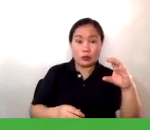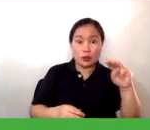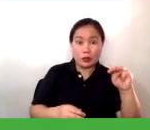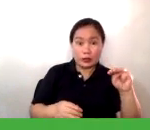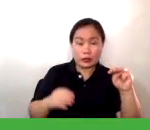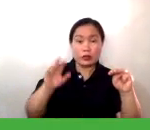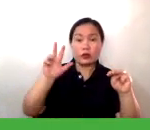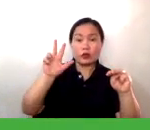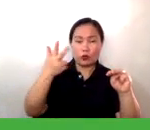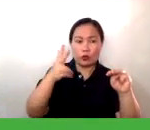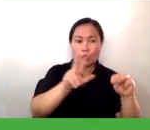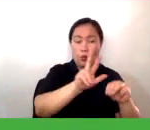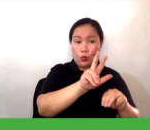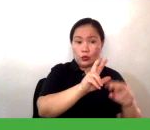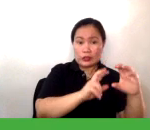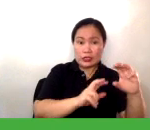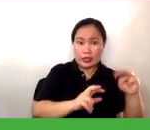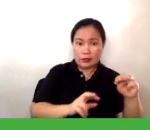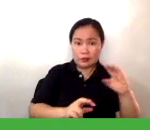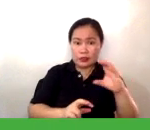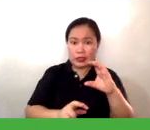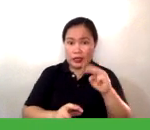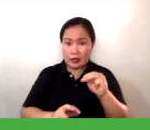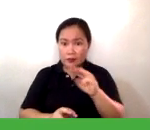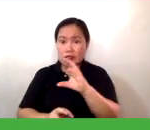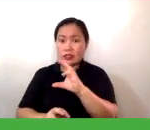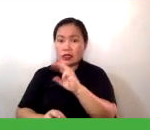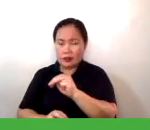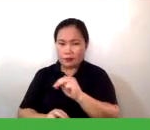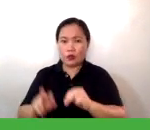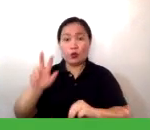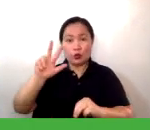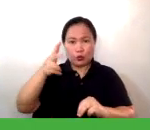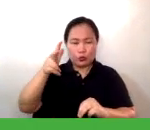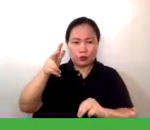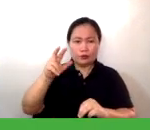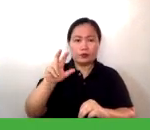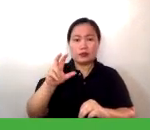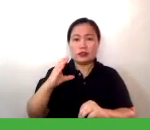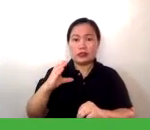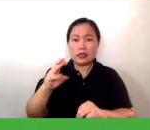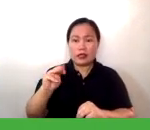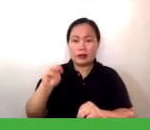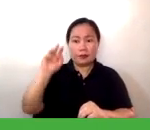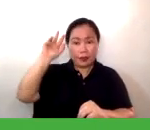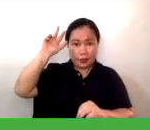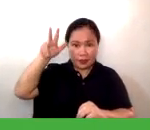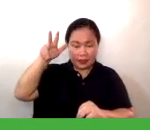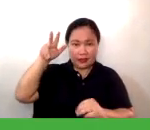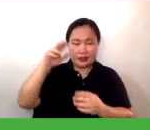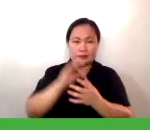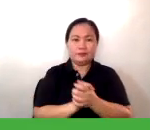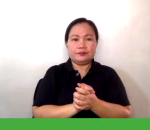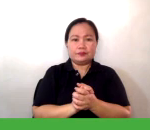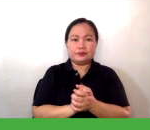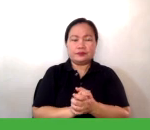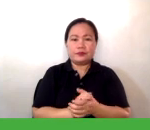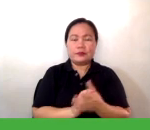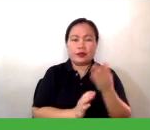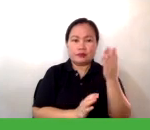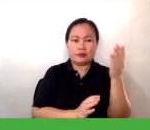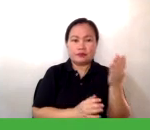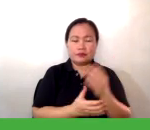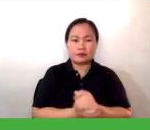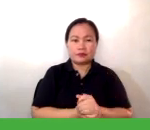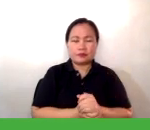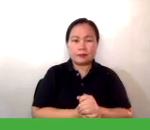naging cubic? Kasi ito tatlo po siya. Okay? Kaya kapag ganito ang given na problem, i-convert nyo po muna siya